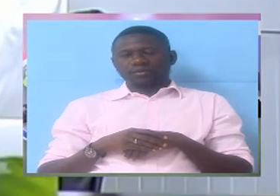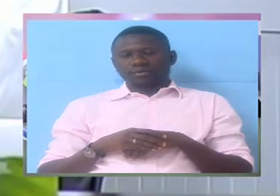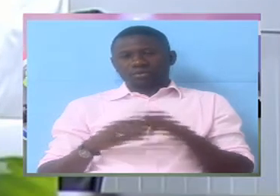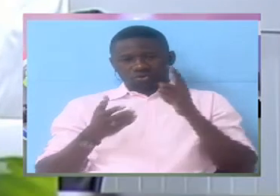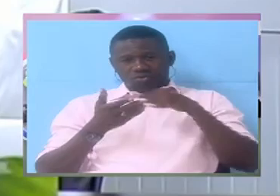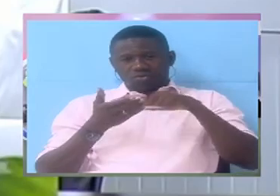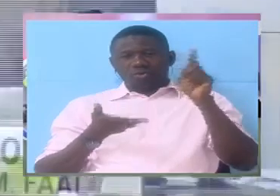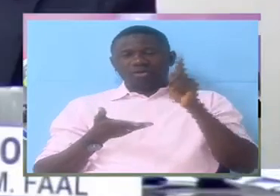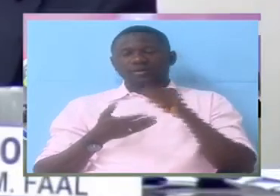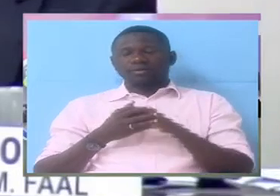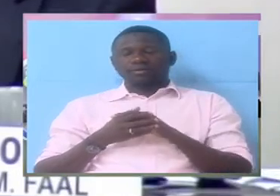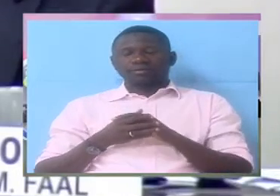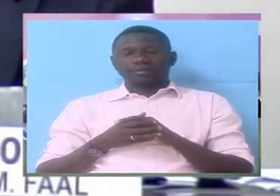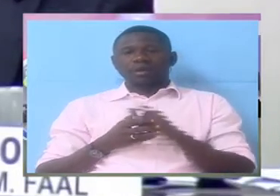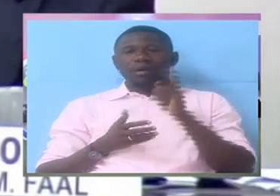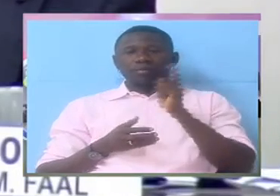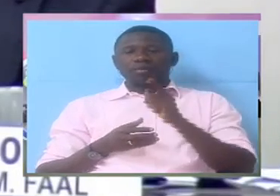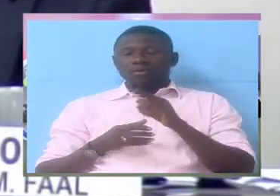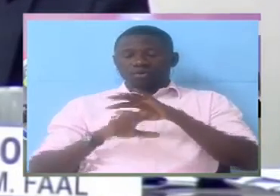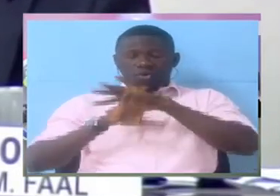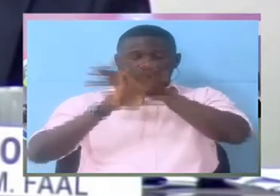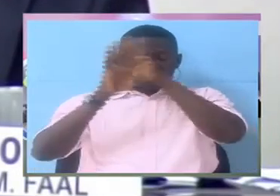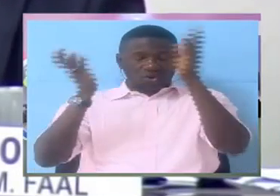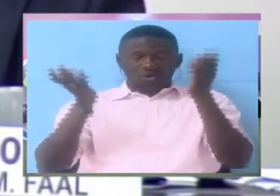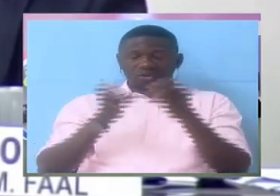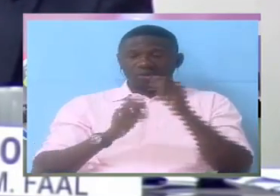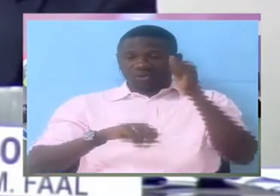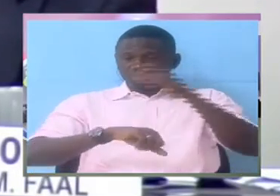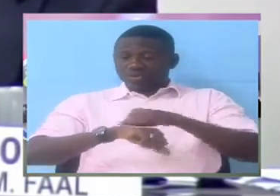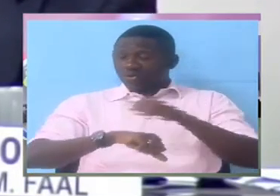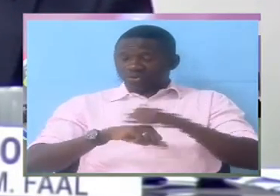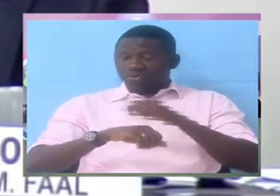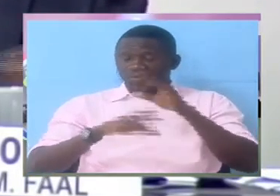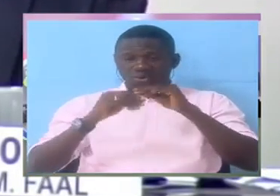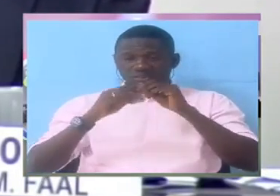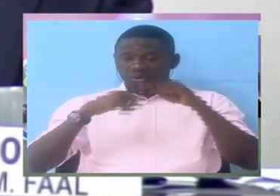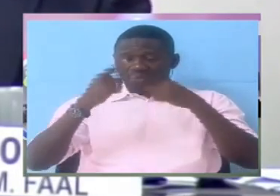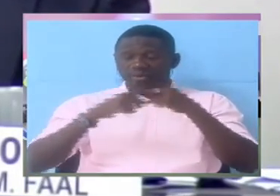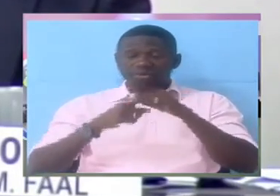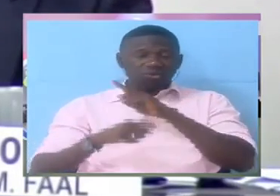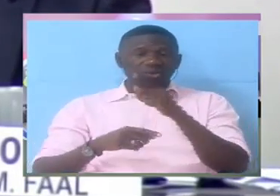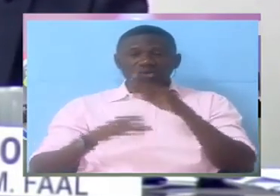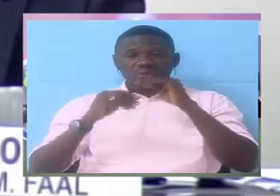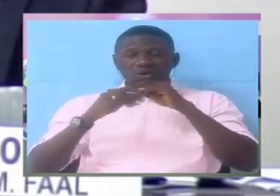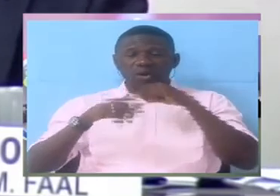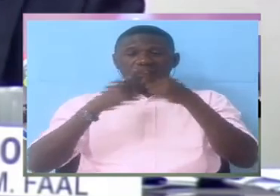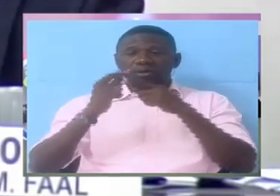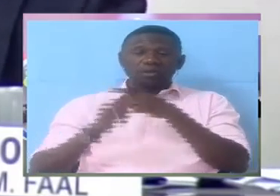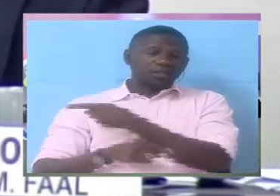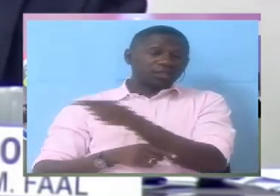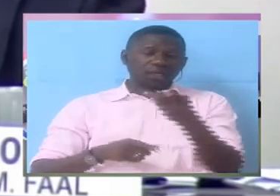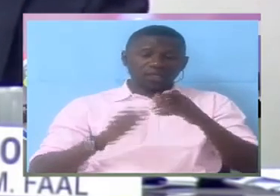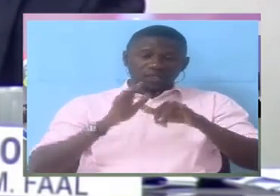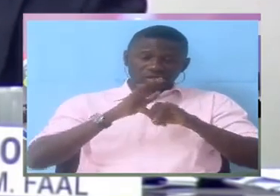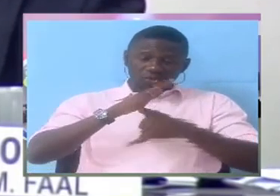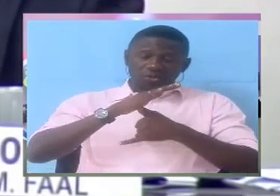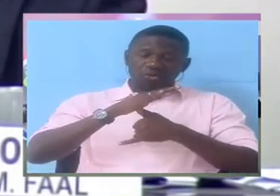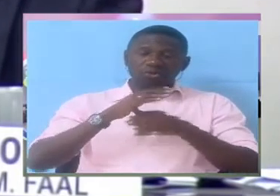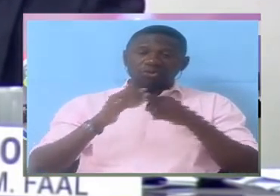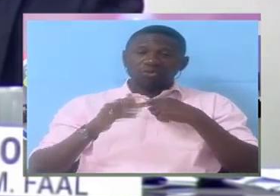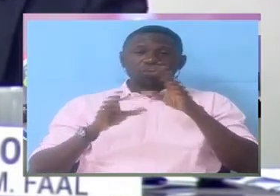But in all these tortures that you talked about, you did not even talk about their genius, you talked about them